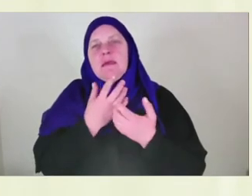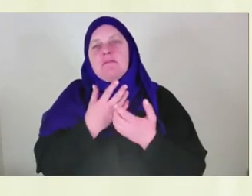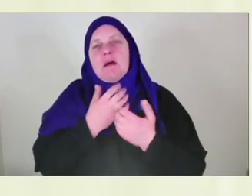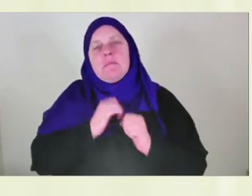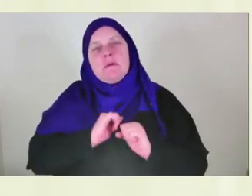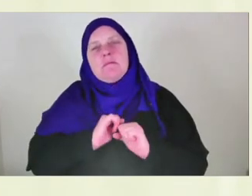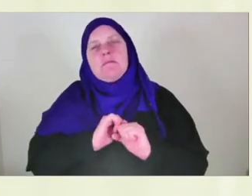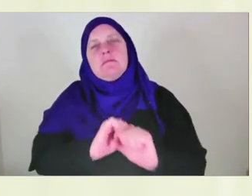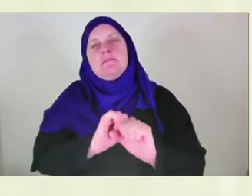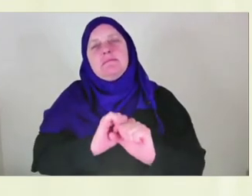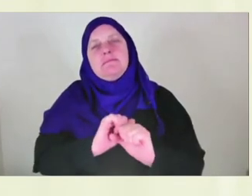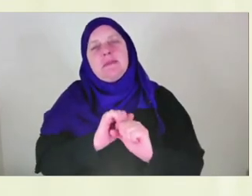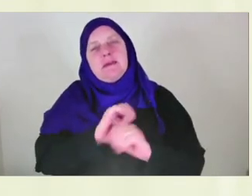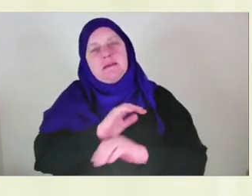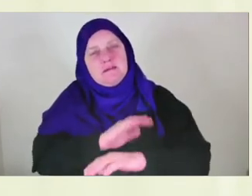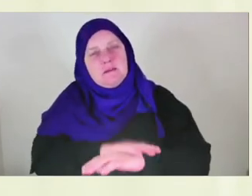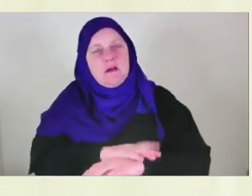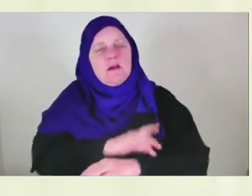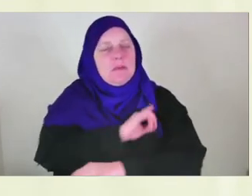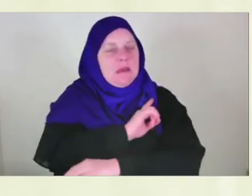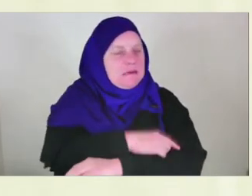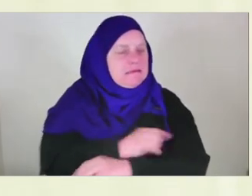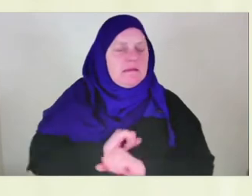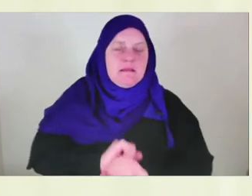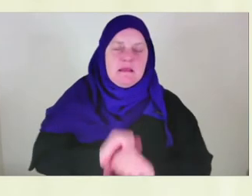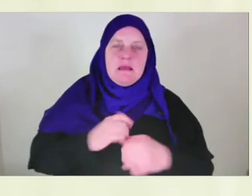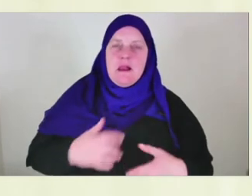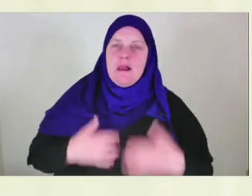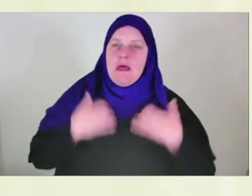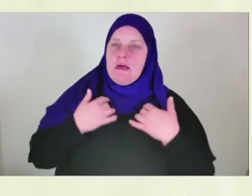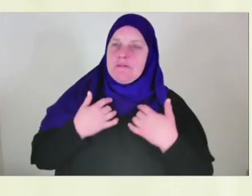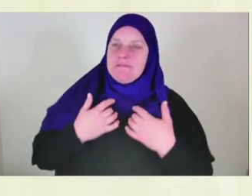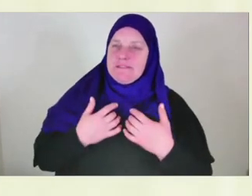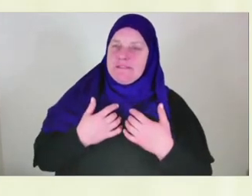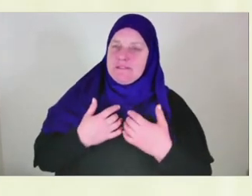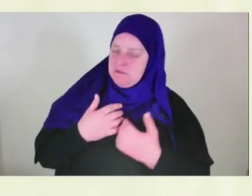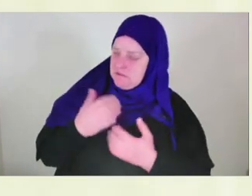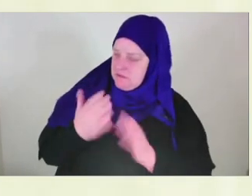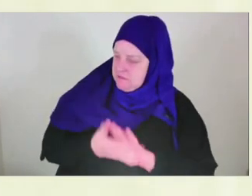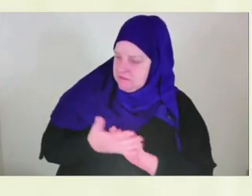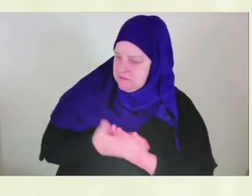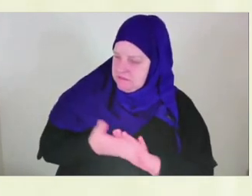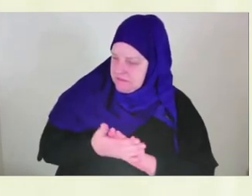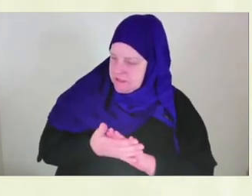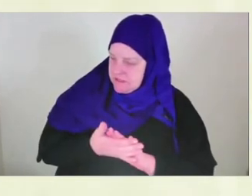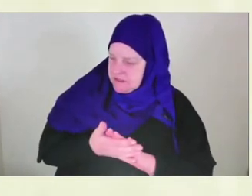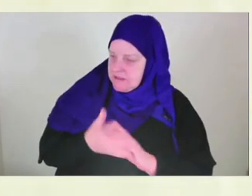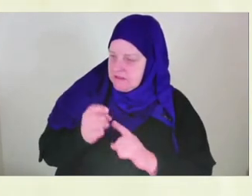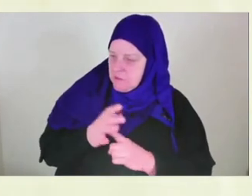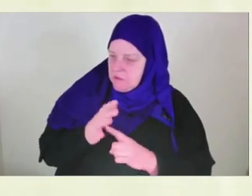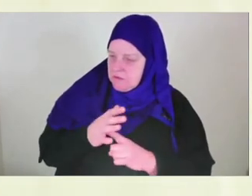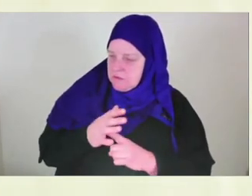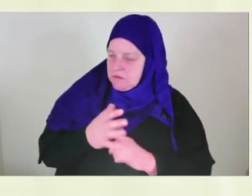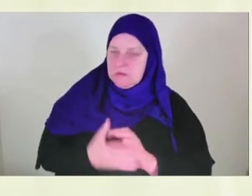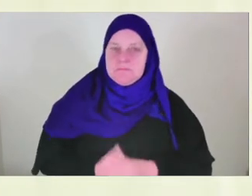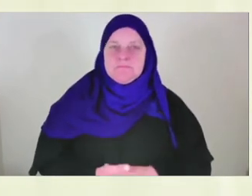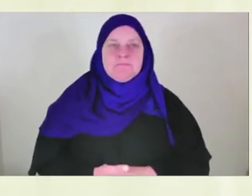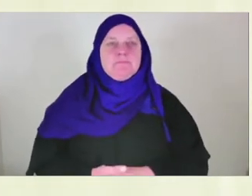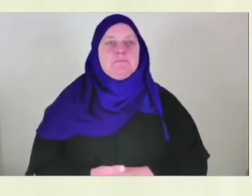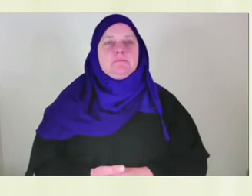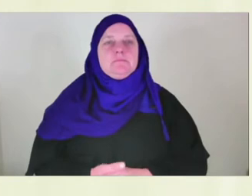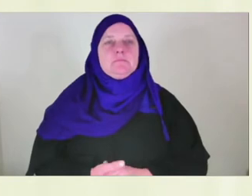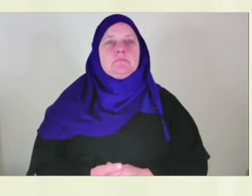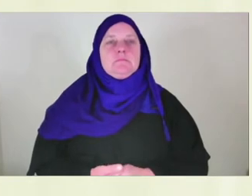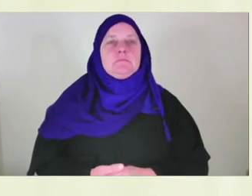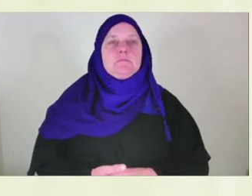all our books and all our lessons, although, you know, you have some people that will say, I only believe in the imams, I don't look at the scholars.